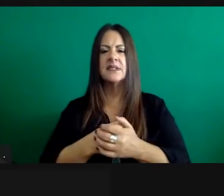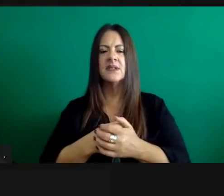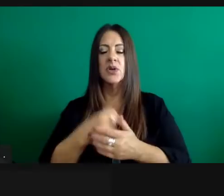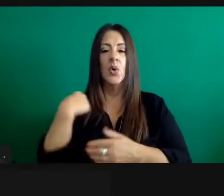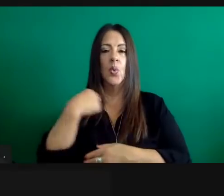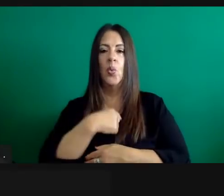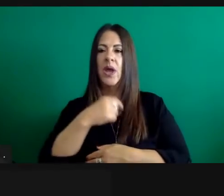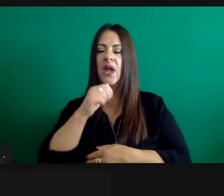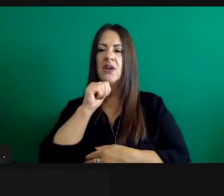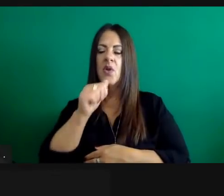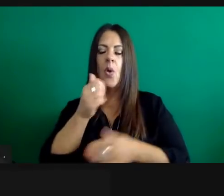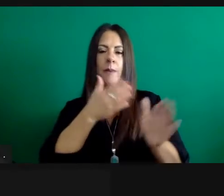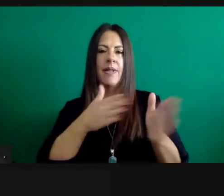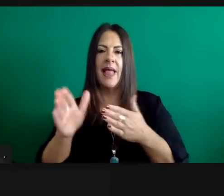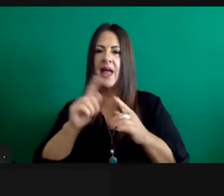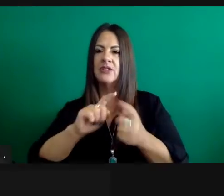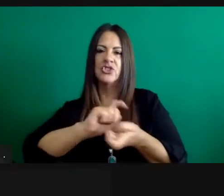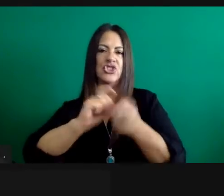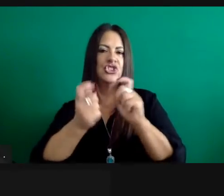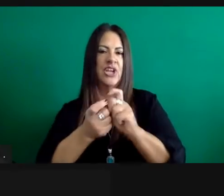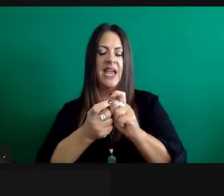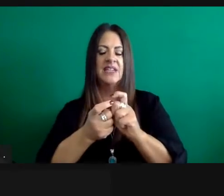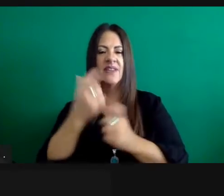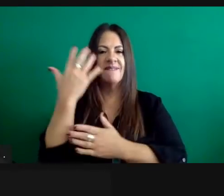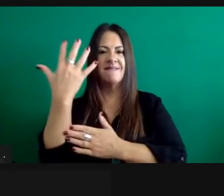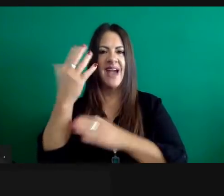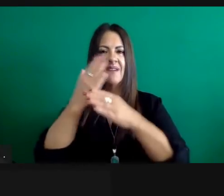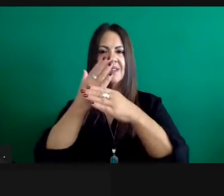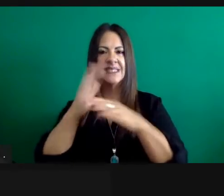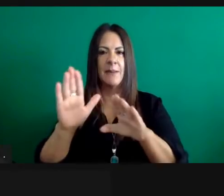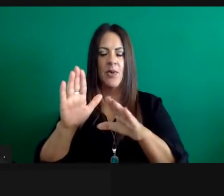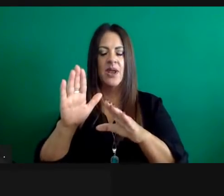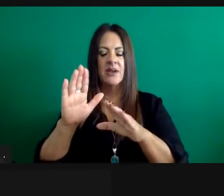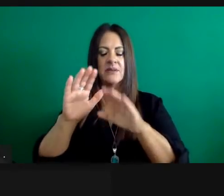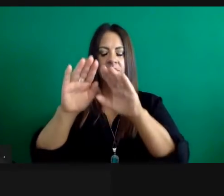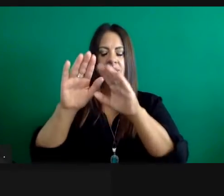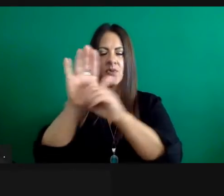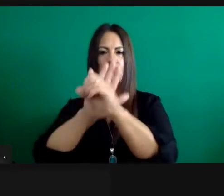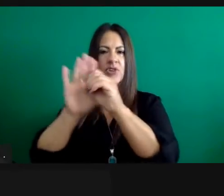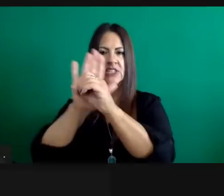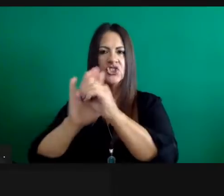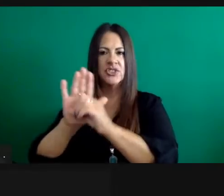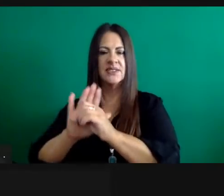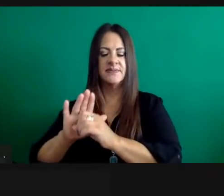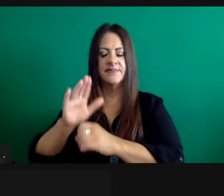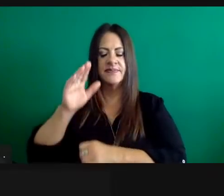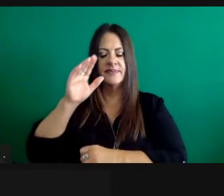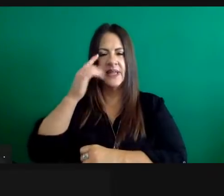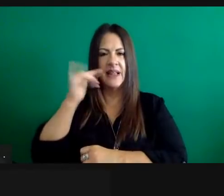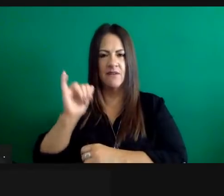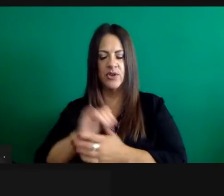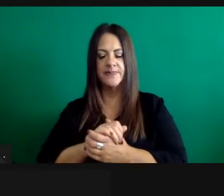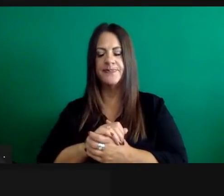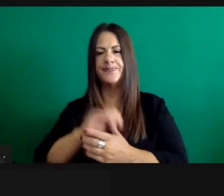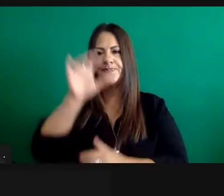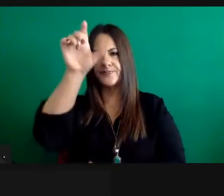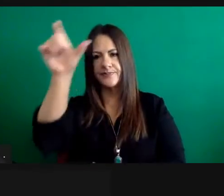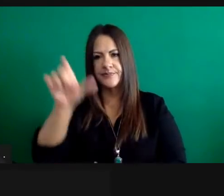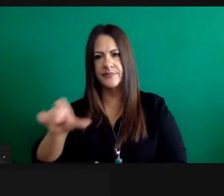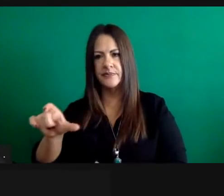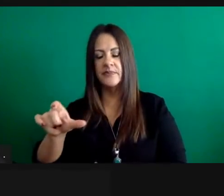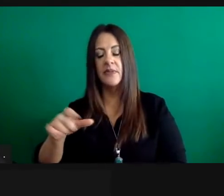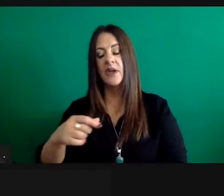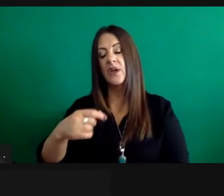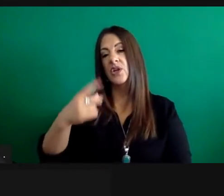intention to make a change to the regions. And as you can see, at least from the southern, the two regions that